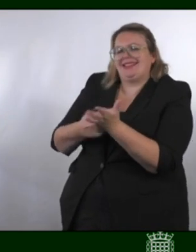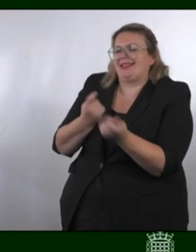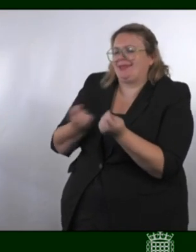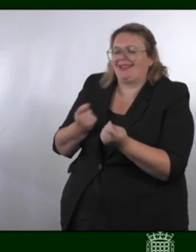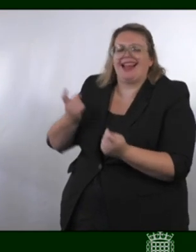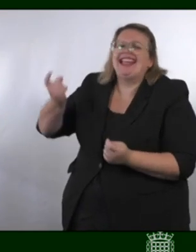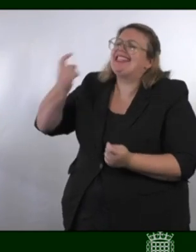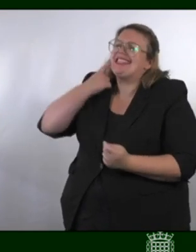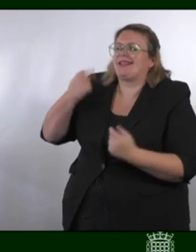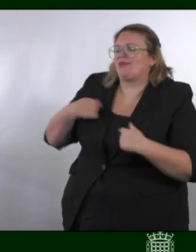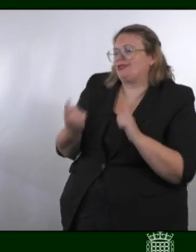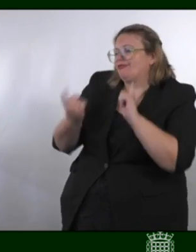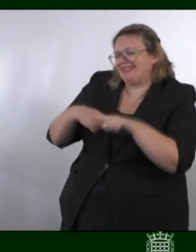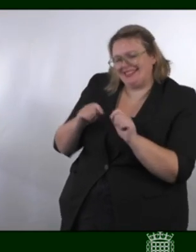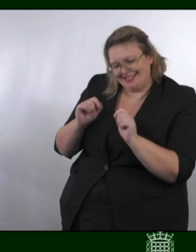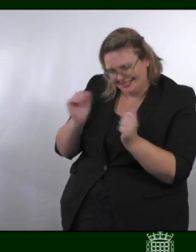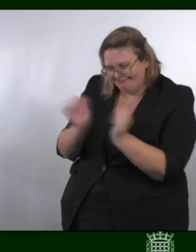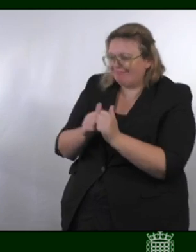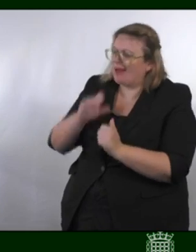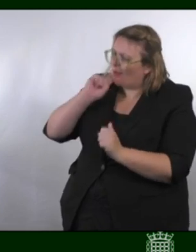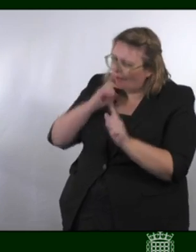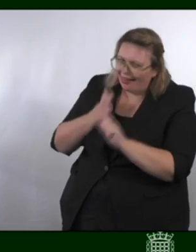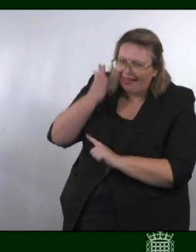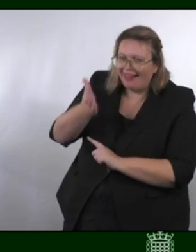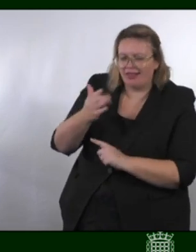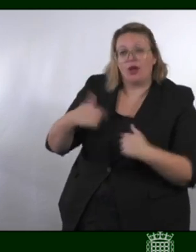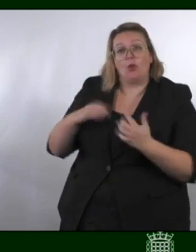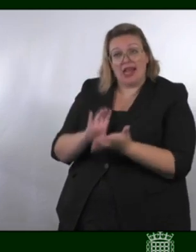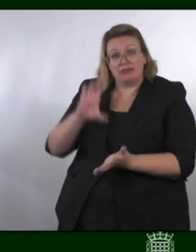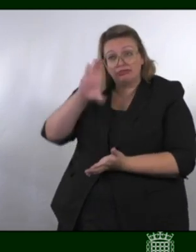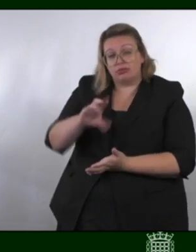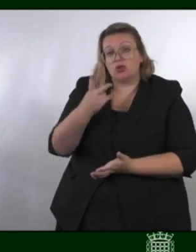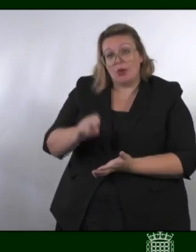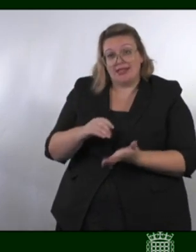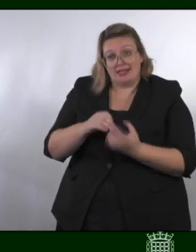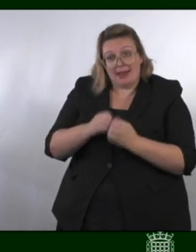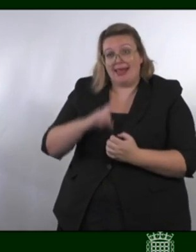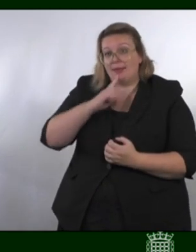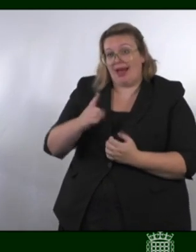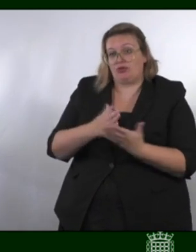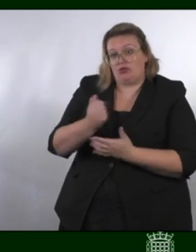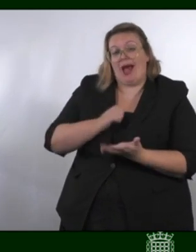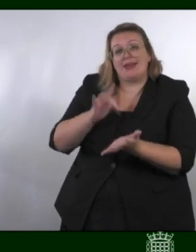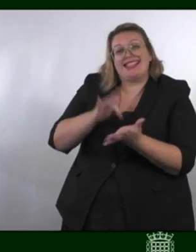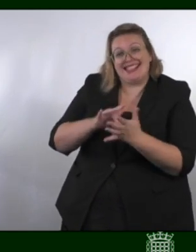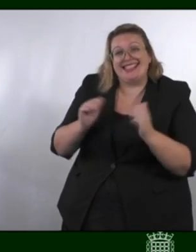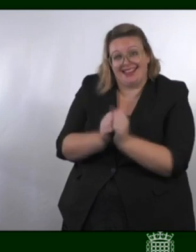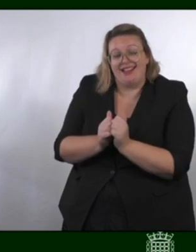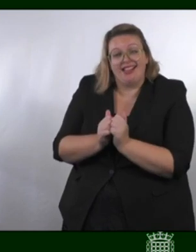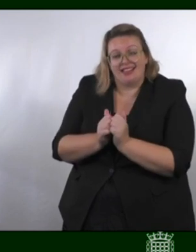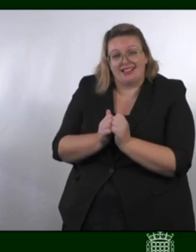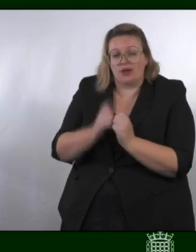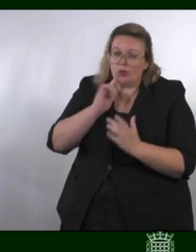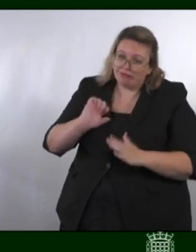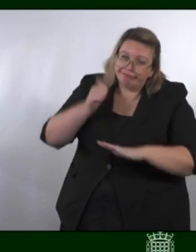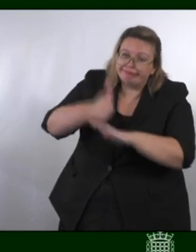delighted to do so. And I can tell her that we're investing nearly £20 million through our city deal in pioneering a new programme